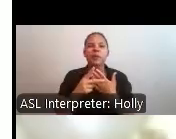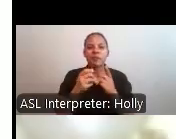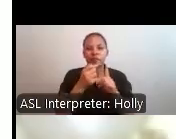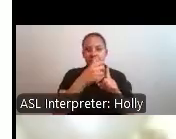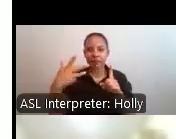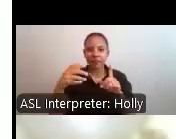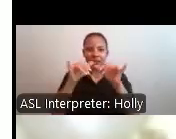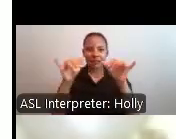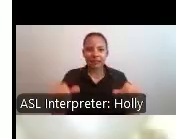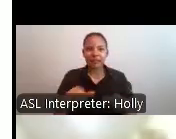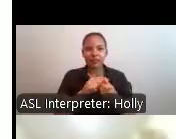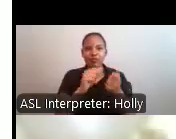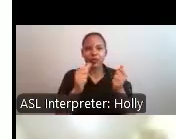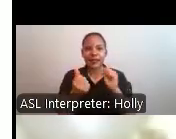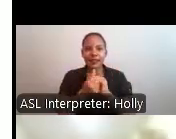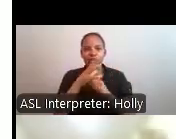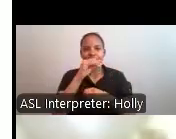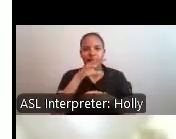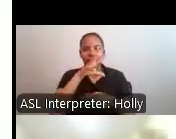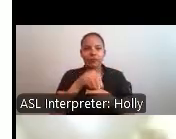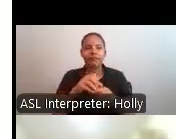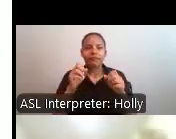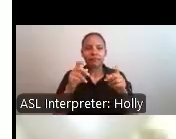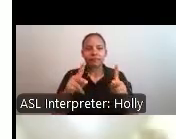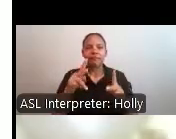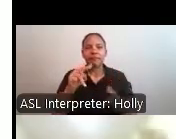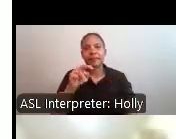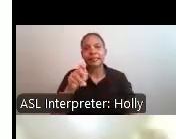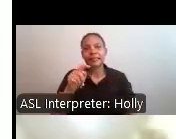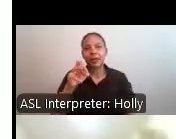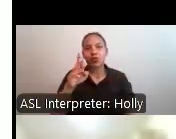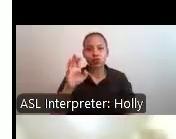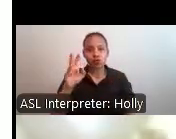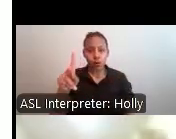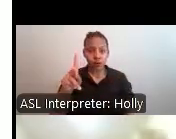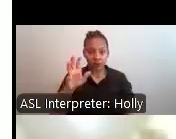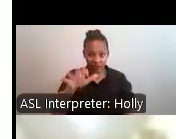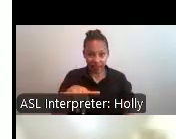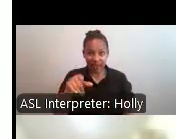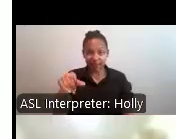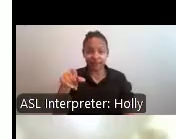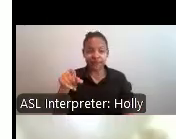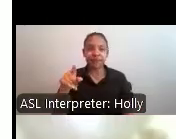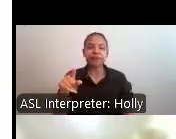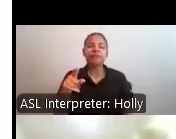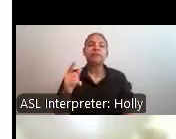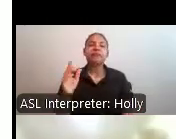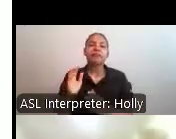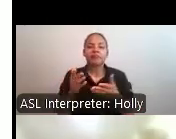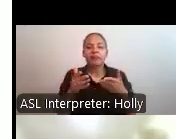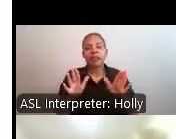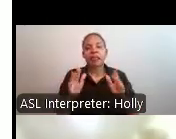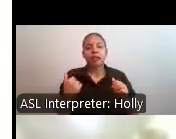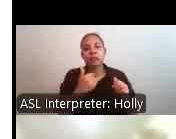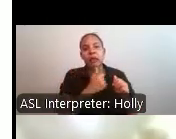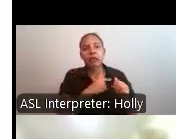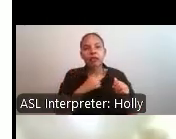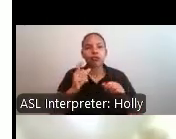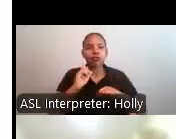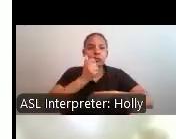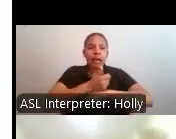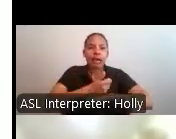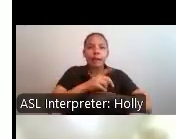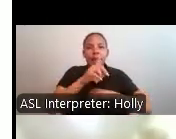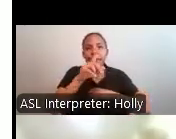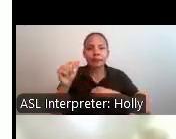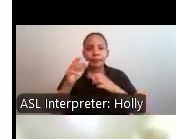Inclusive Opportunities Network. And out of this network, it has allowed us to put disability resource coordinators around New York State. And